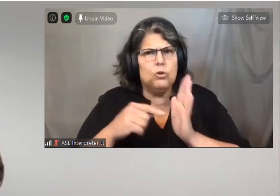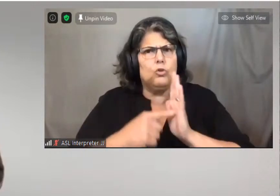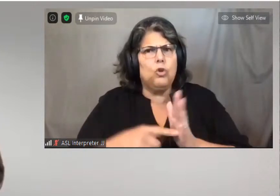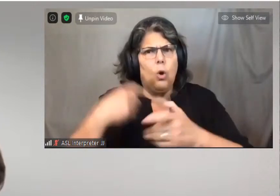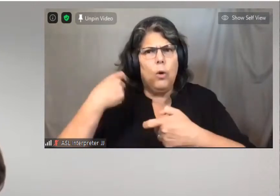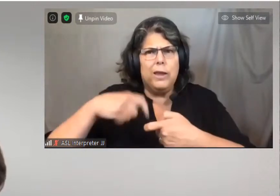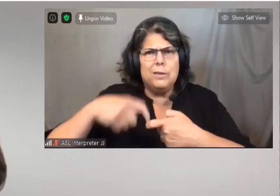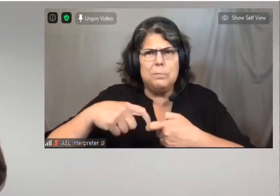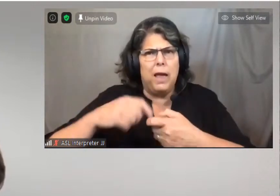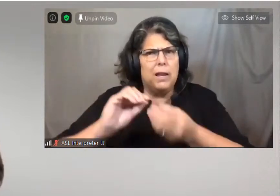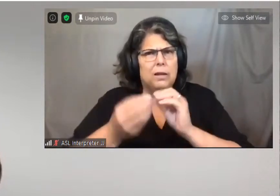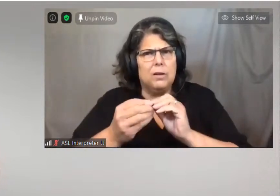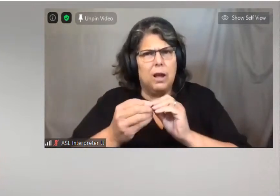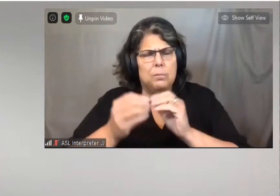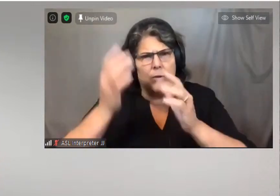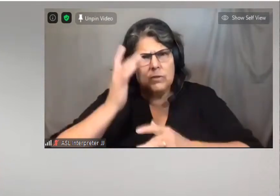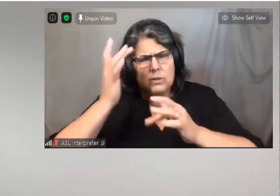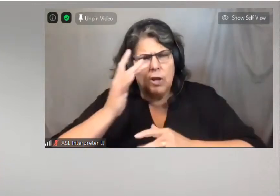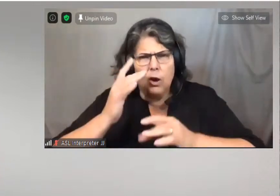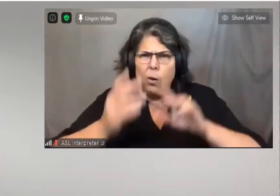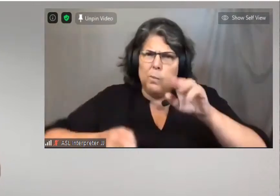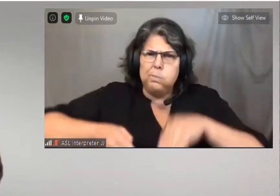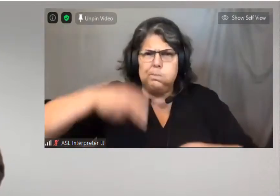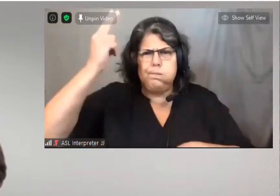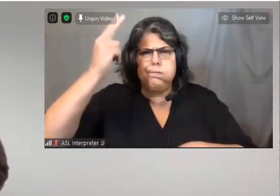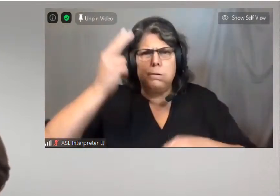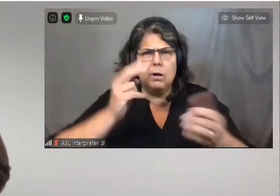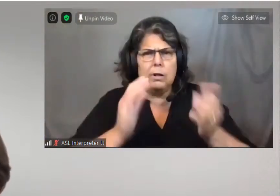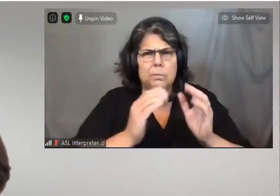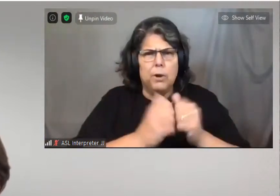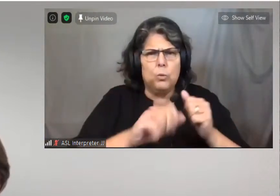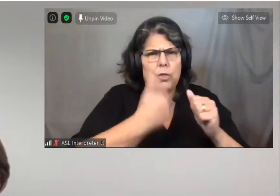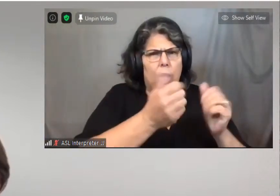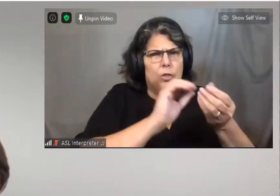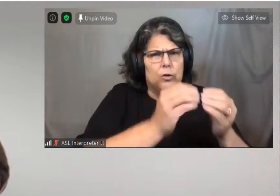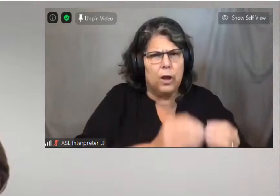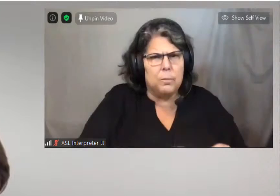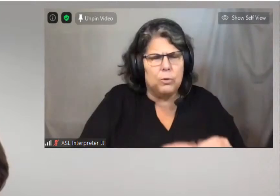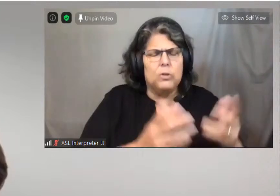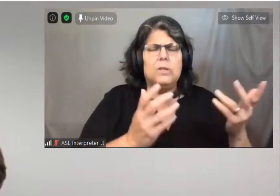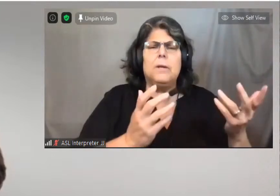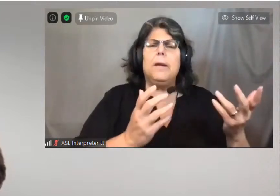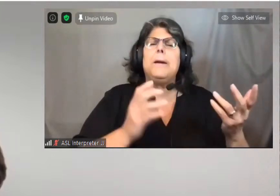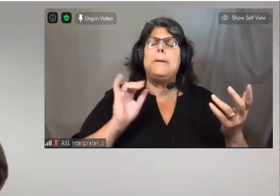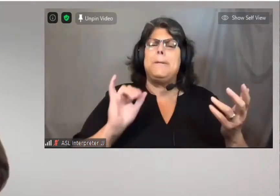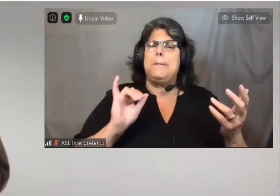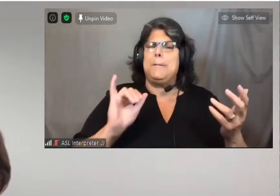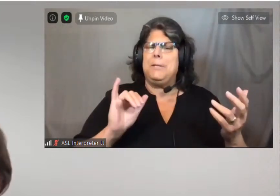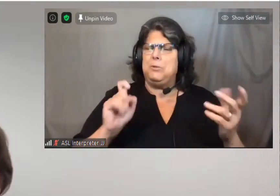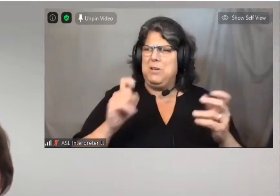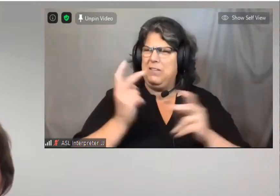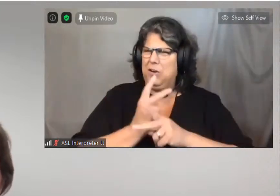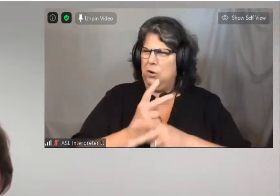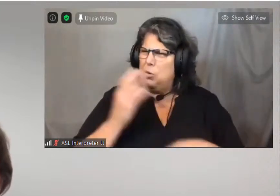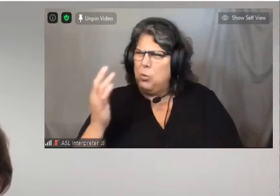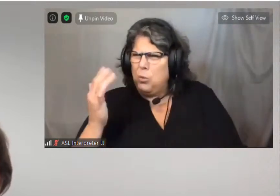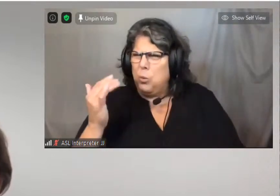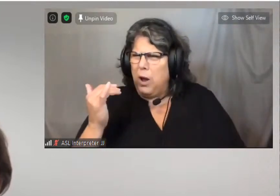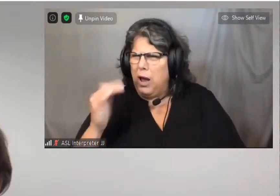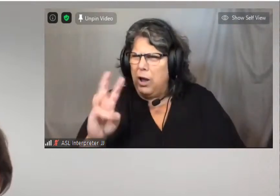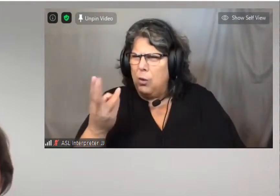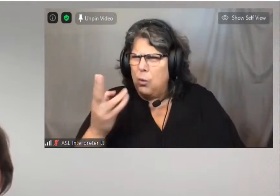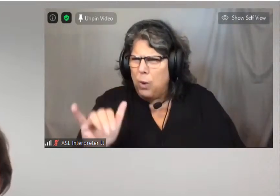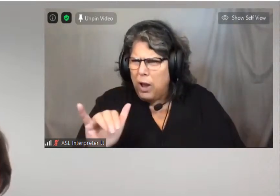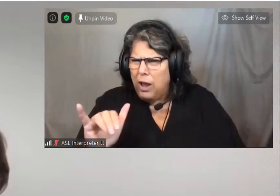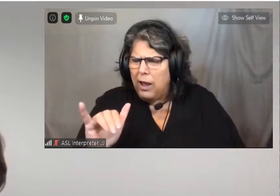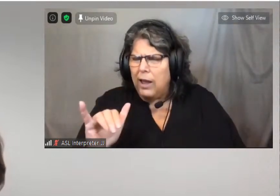the way in this unfortunate epidemic, and so we deduce from that why. And those are some of